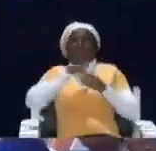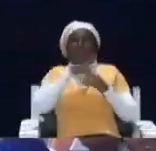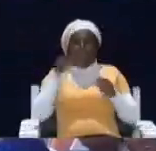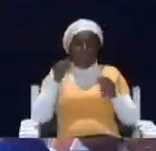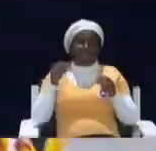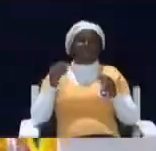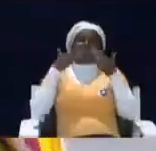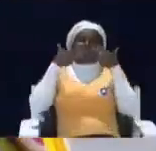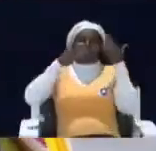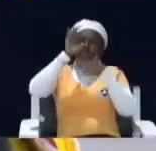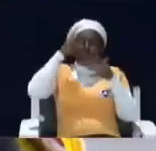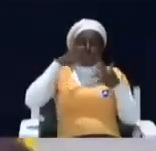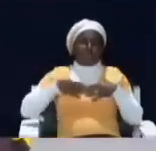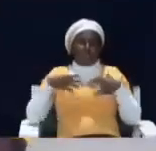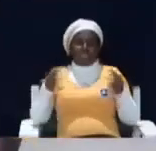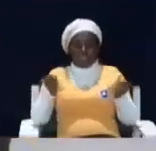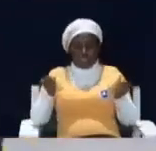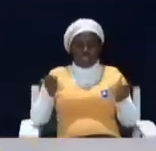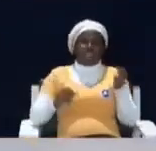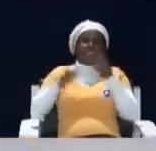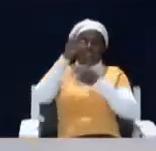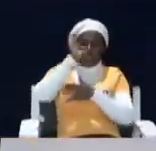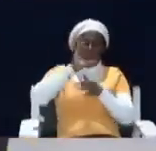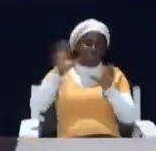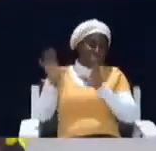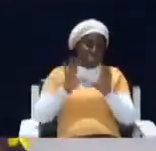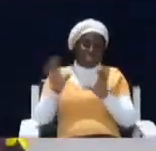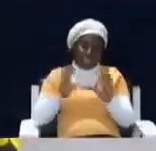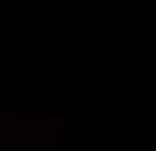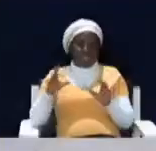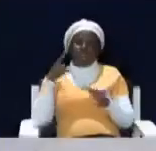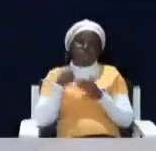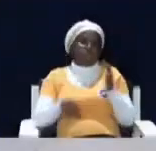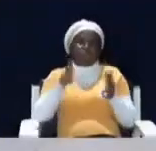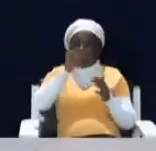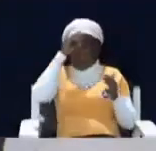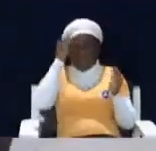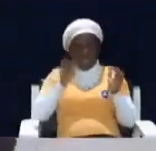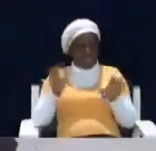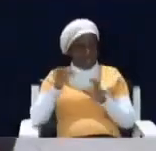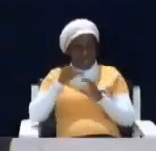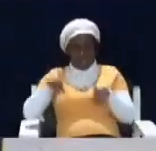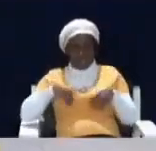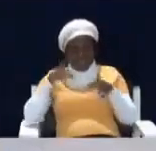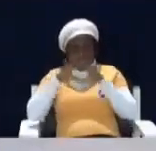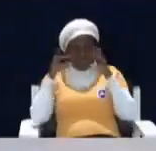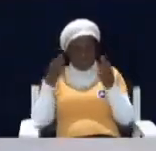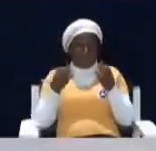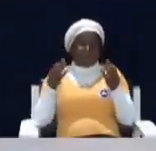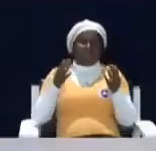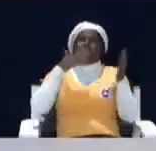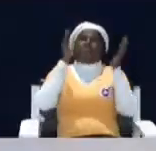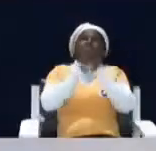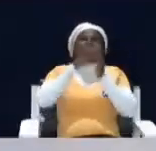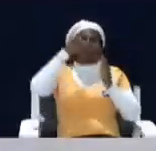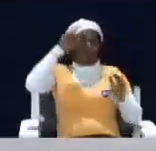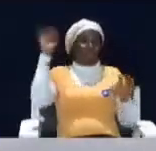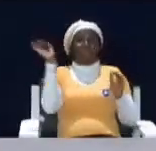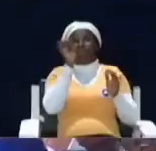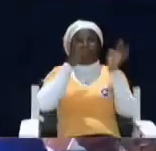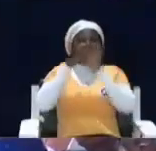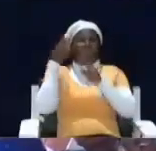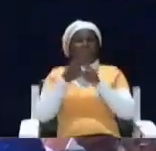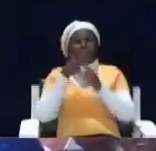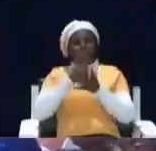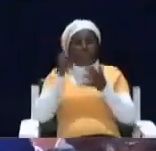appreciate the Almighty God who has done what no man can do in my life, in my family. I say may his name be praised forever in Jesus'